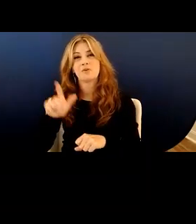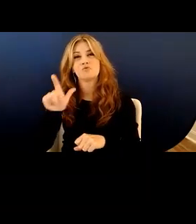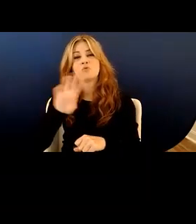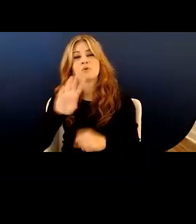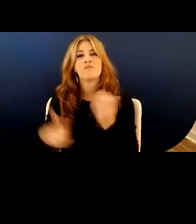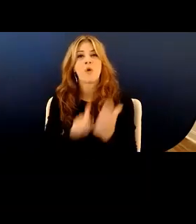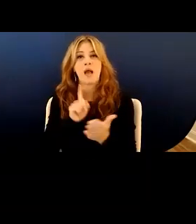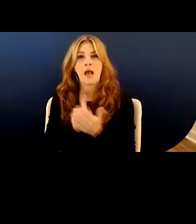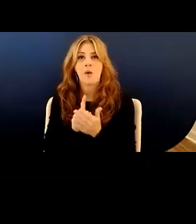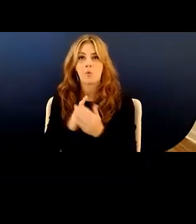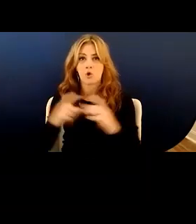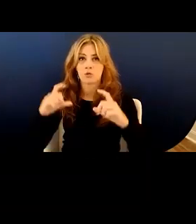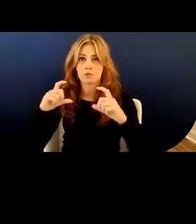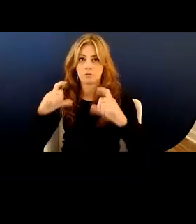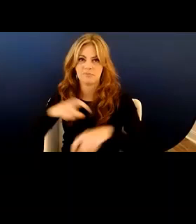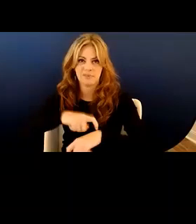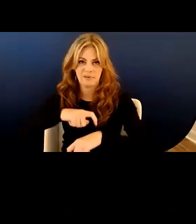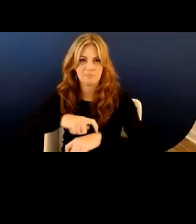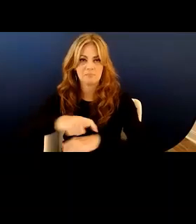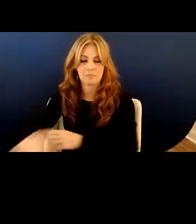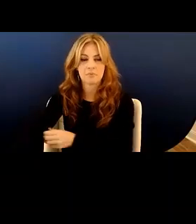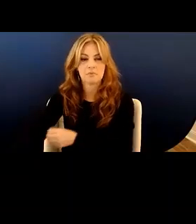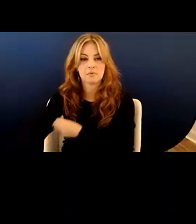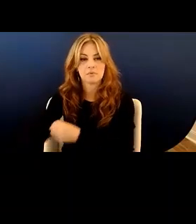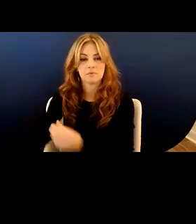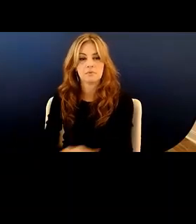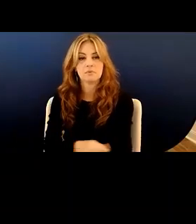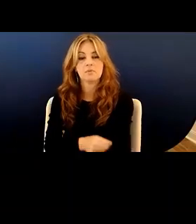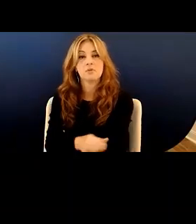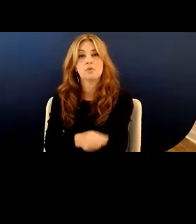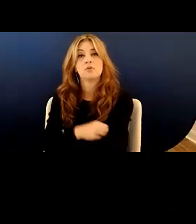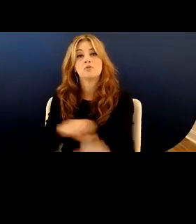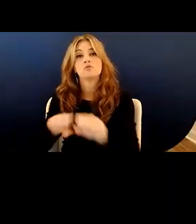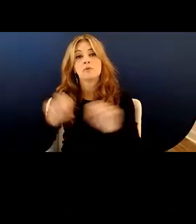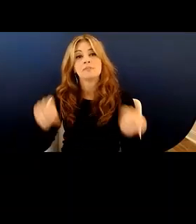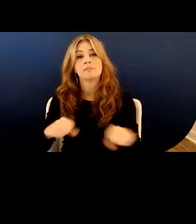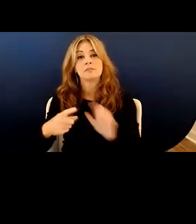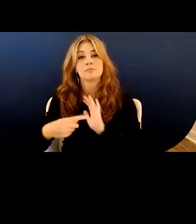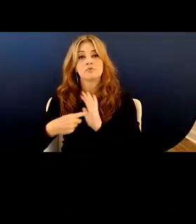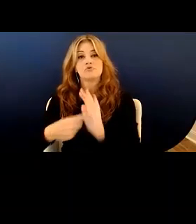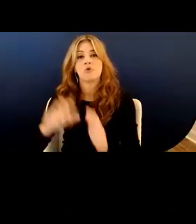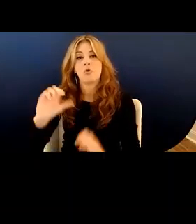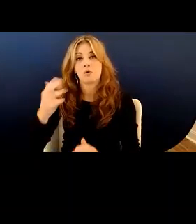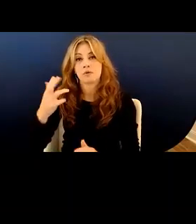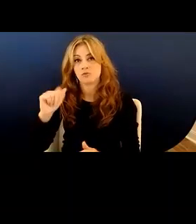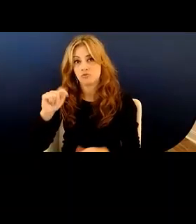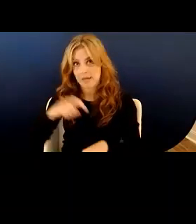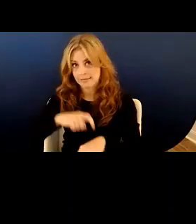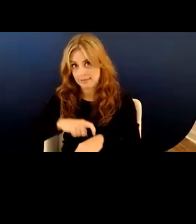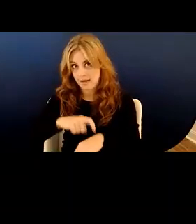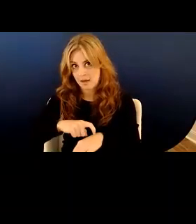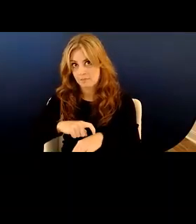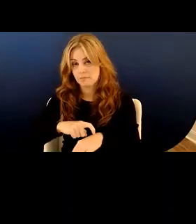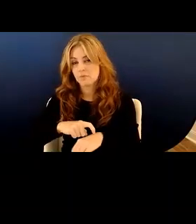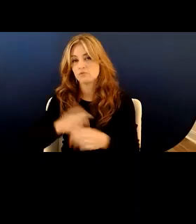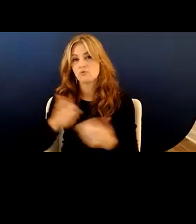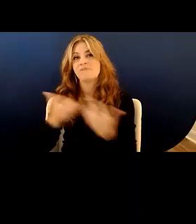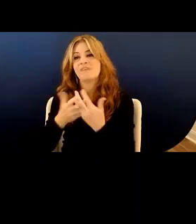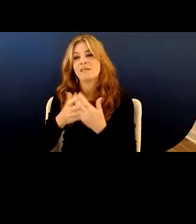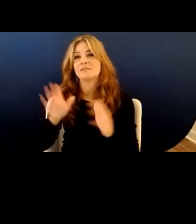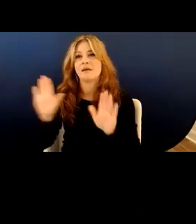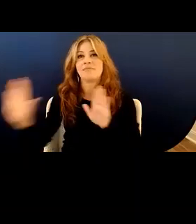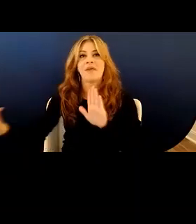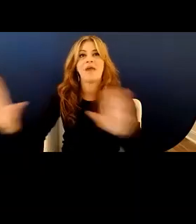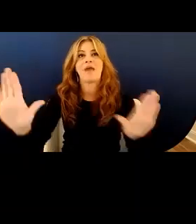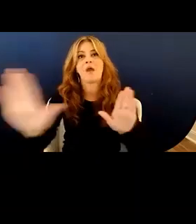clock here, which will allow the system to display the chat time in the time zone that the